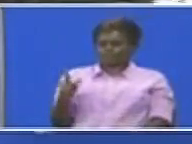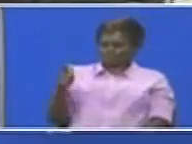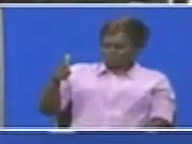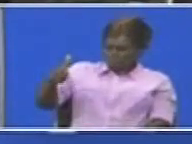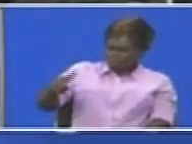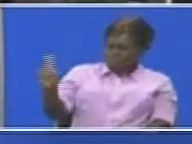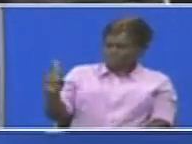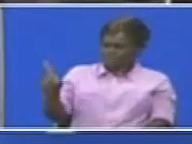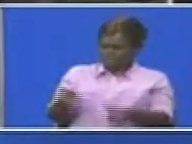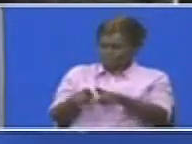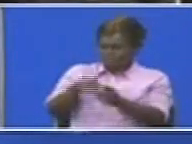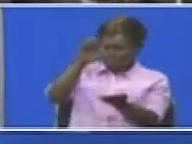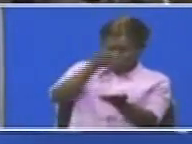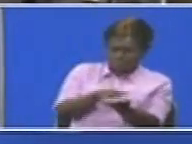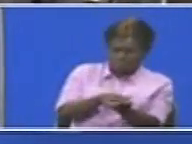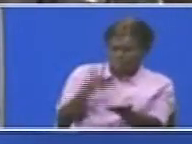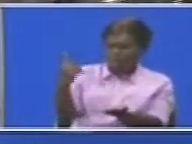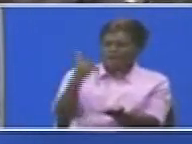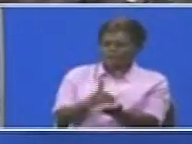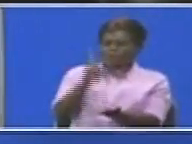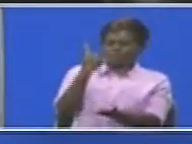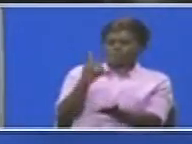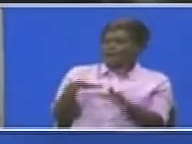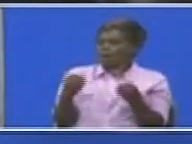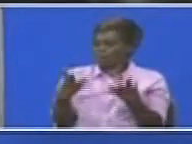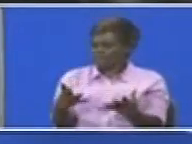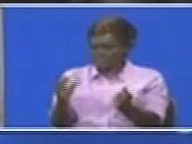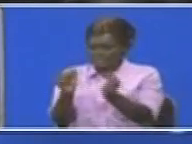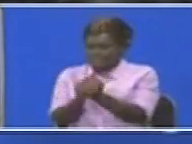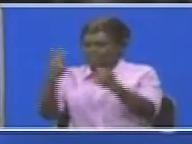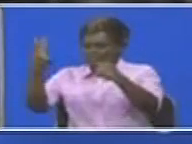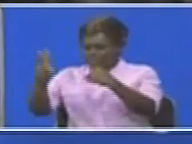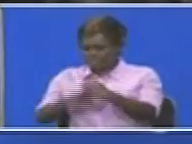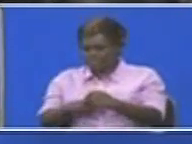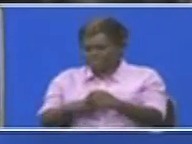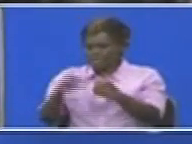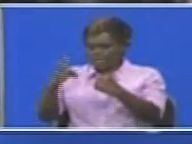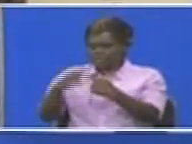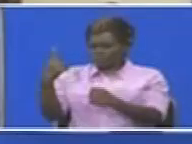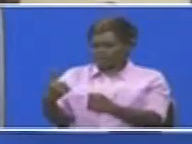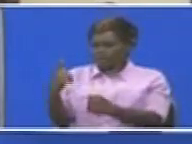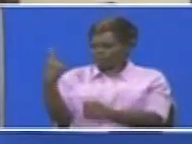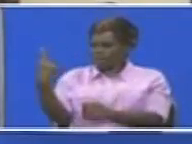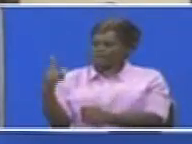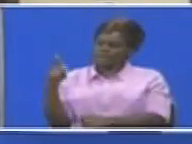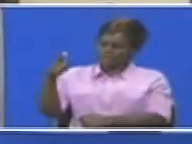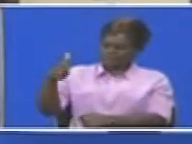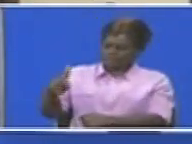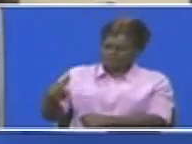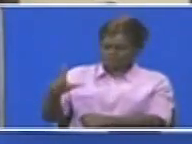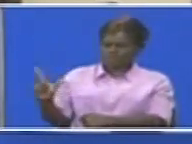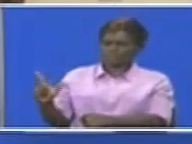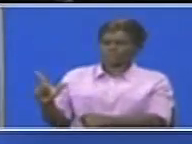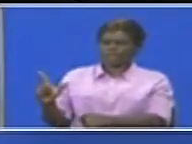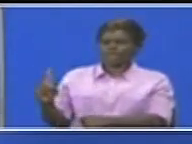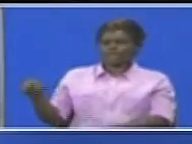prices fell by a shilling and 15 cents, now retailing at 78 shillings and 51 cents per litre in Nairobi.